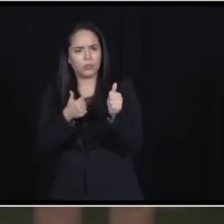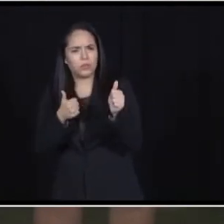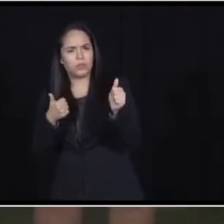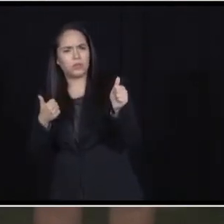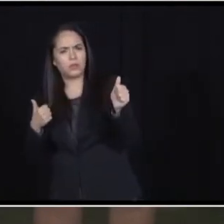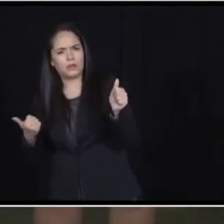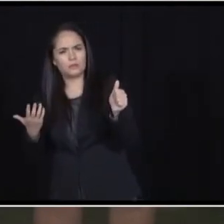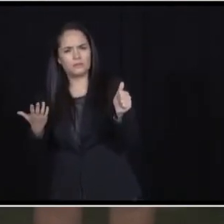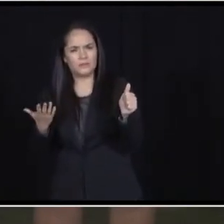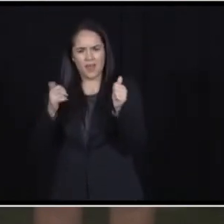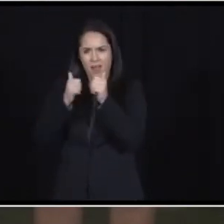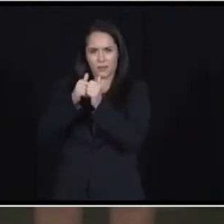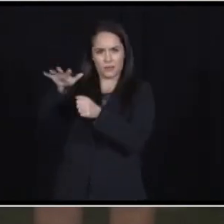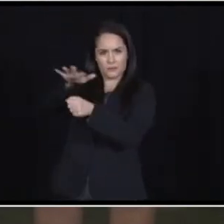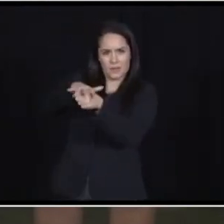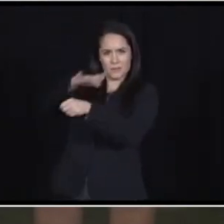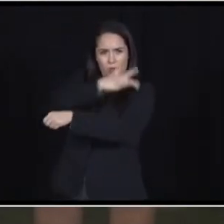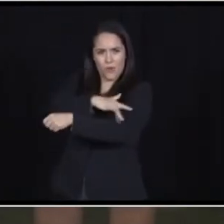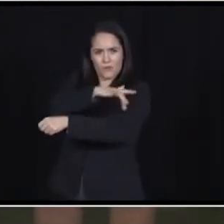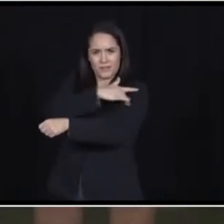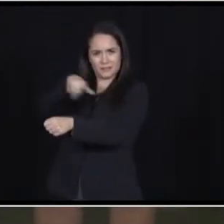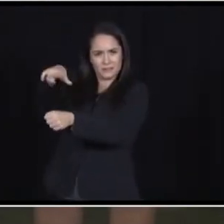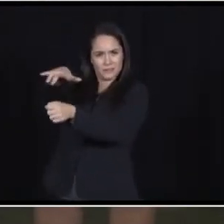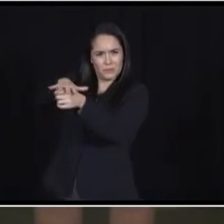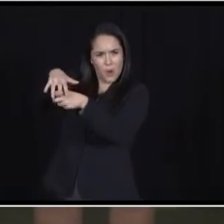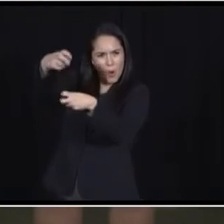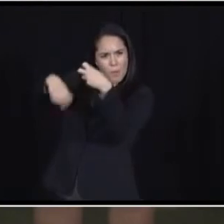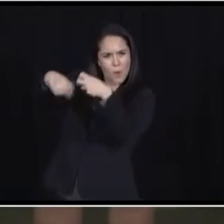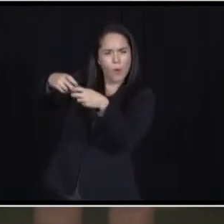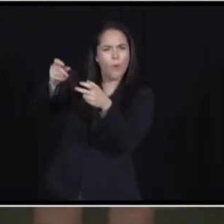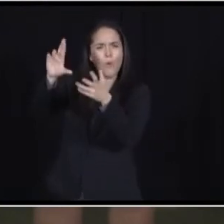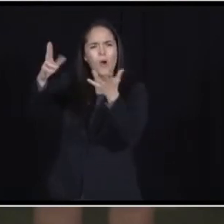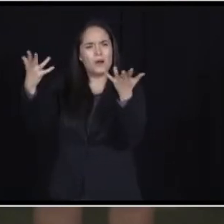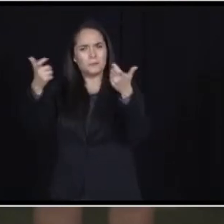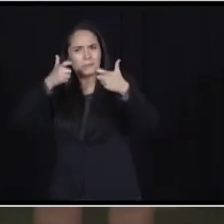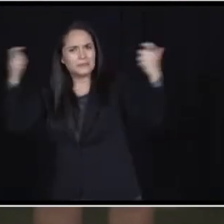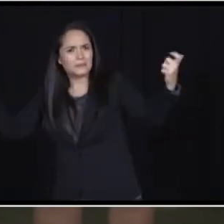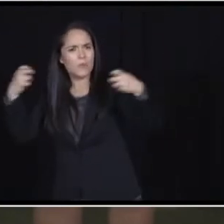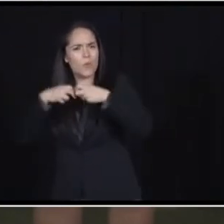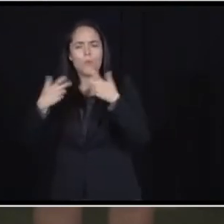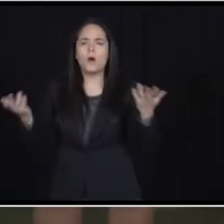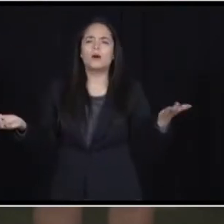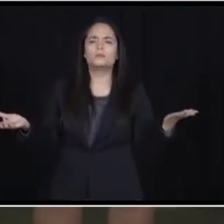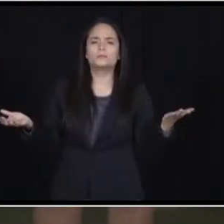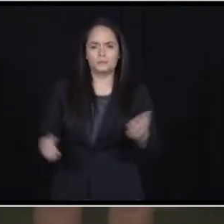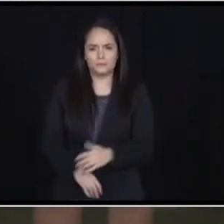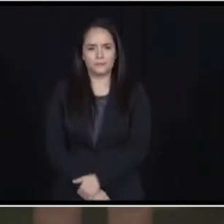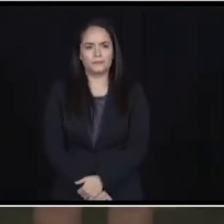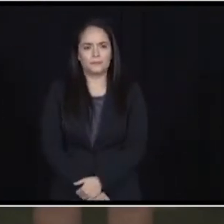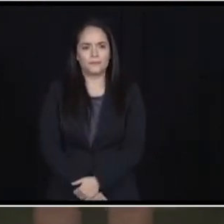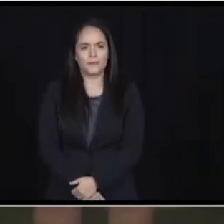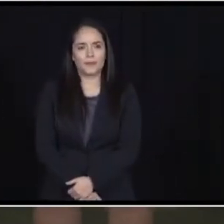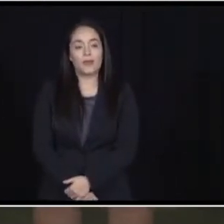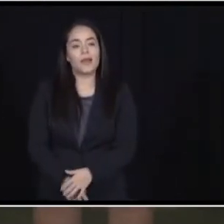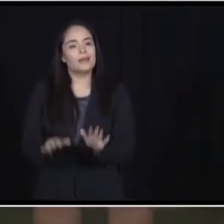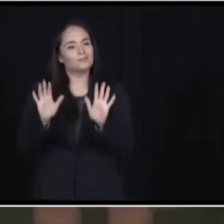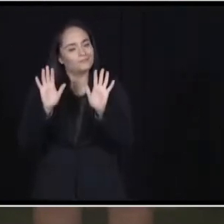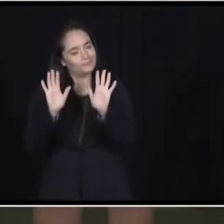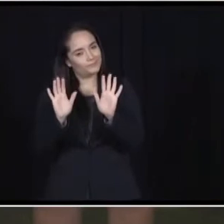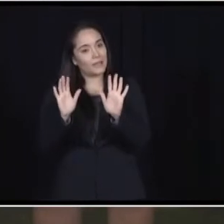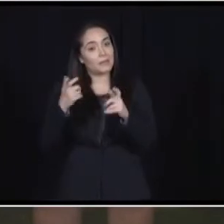a broader problem? And how can it be fixed? I don't think it's a broader problem, but that's a big issue.